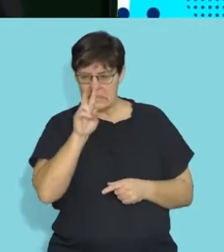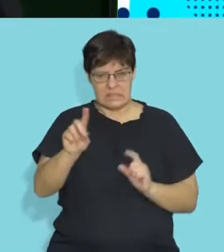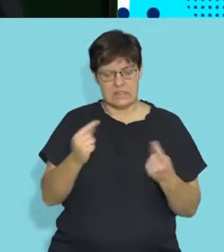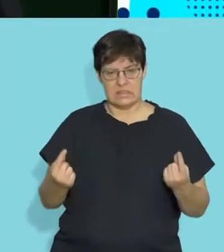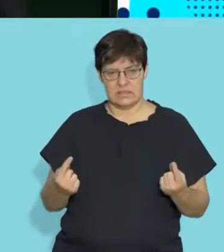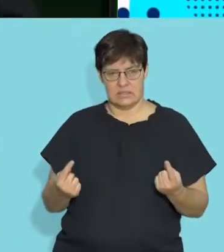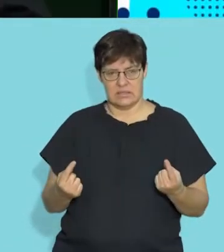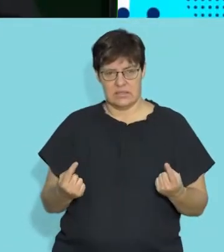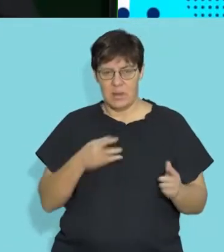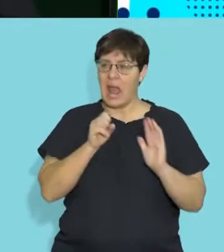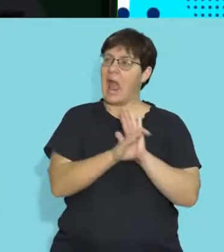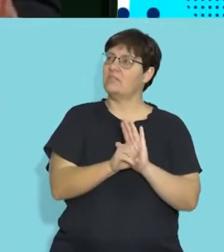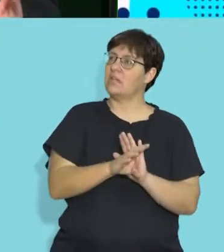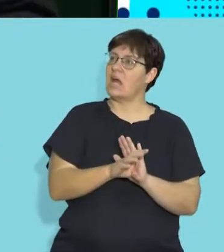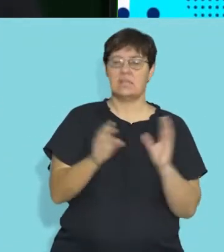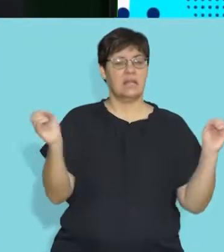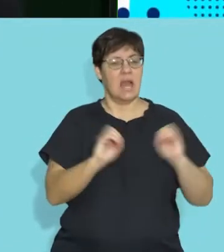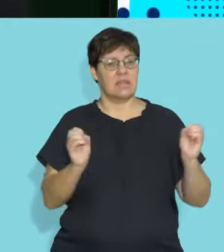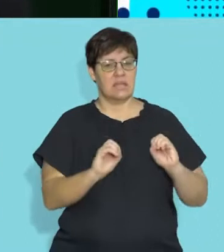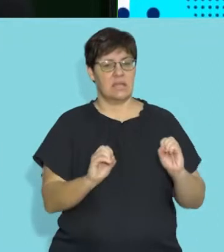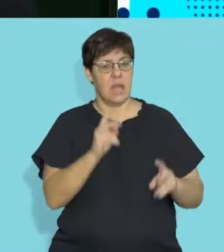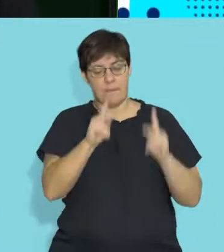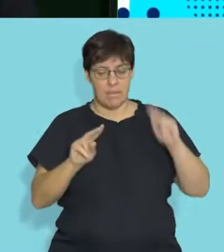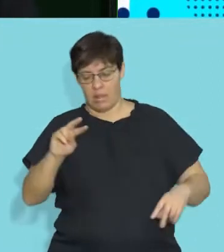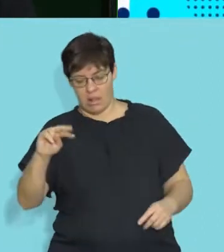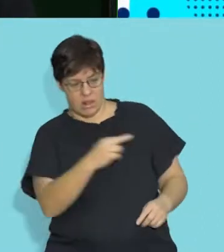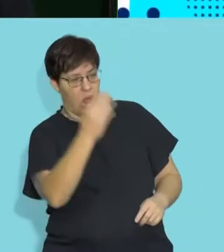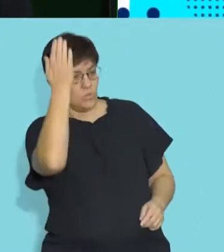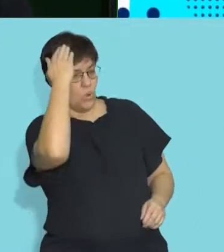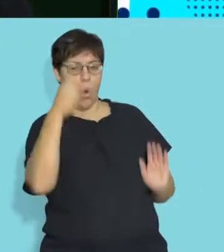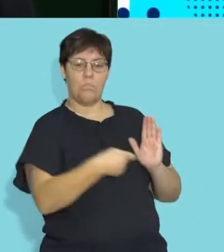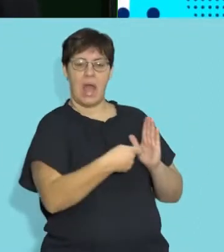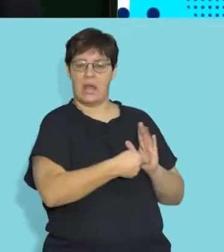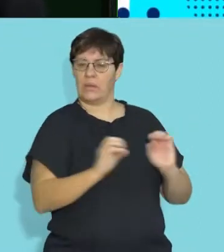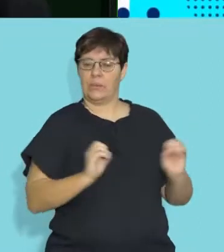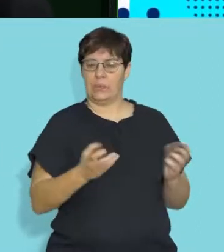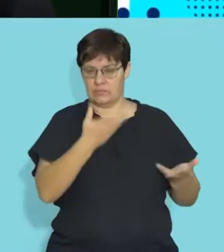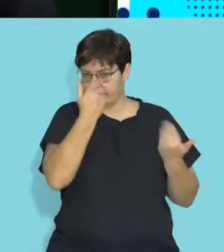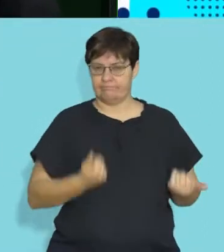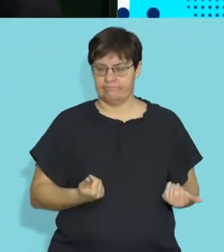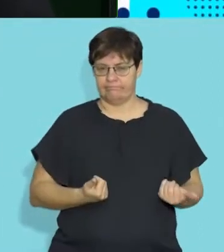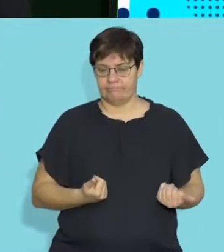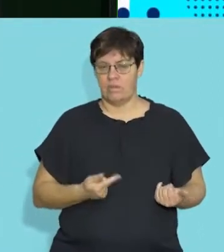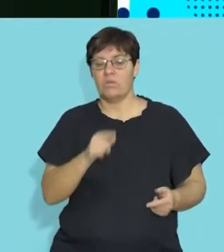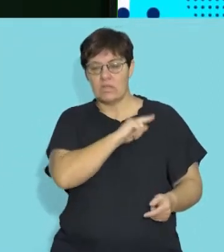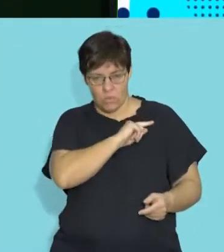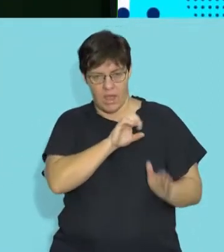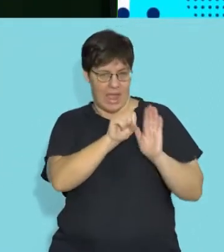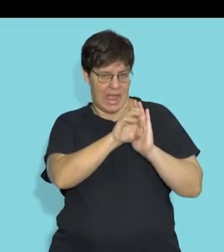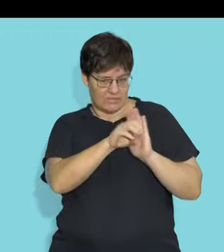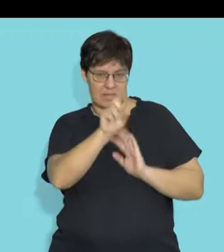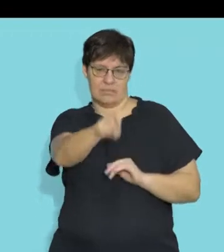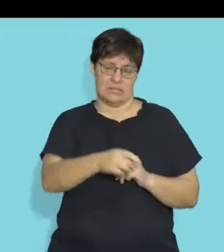So therefore, if the lights are on, they will be able to see you. We have to advertise our wares. Okay.